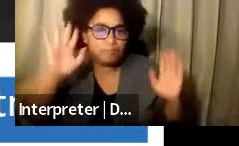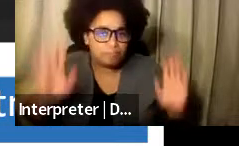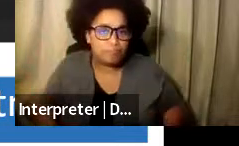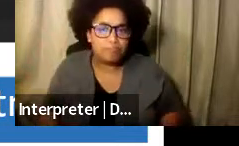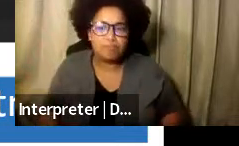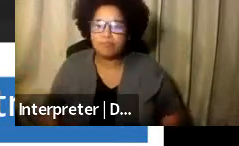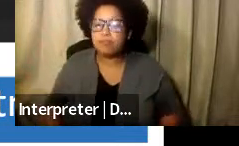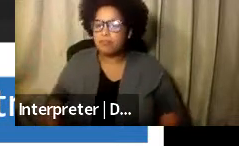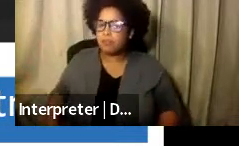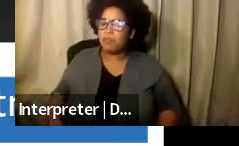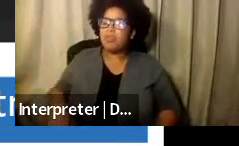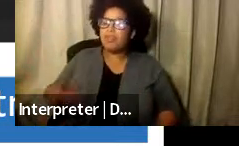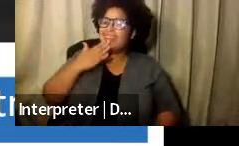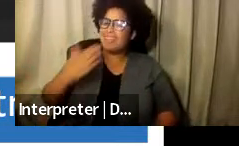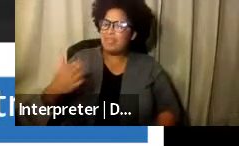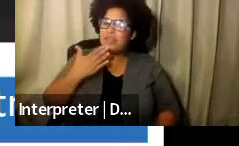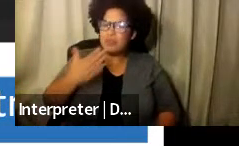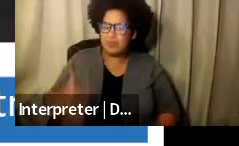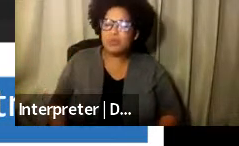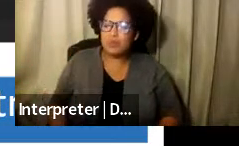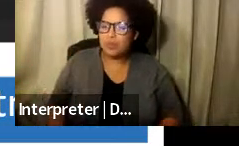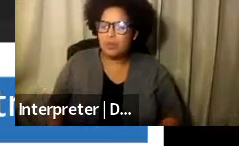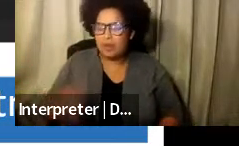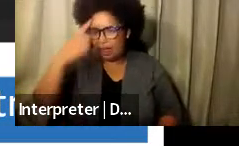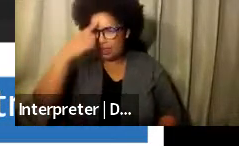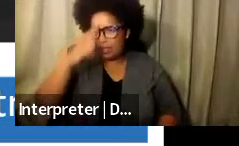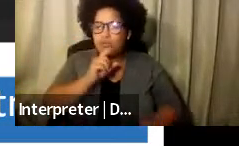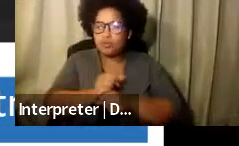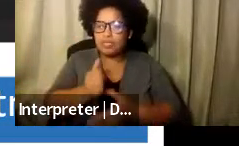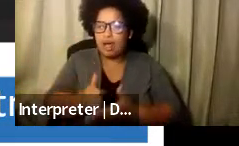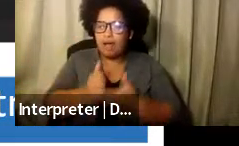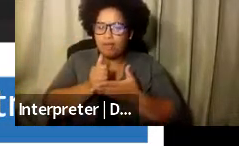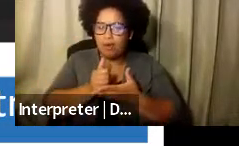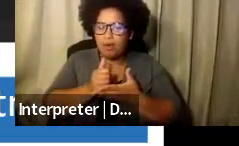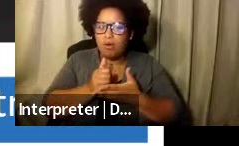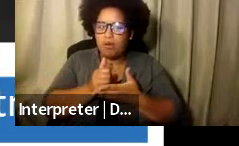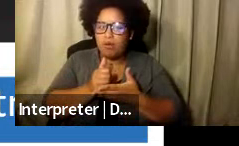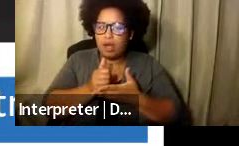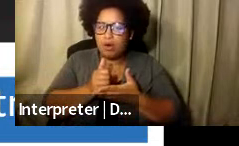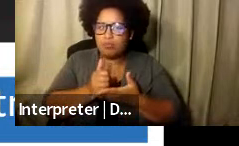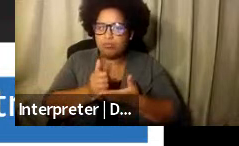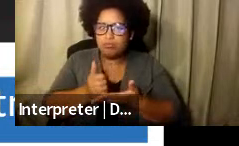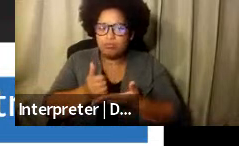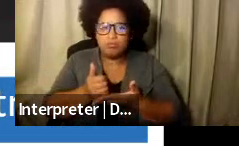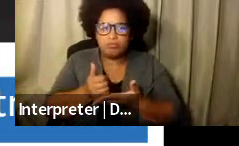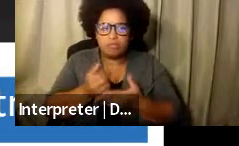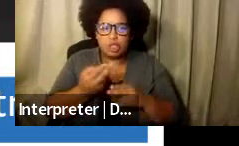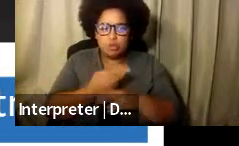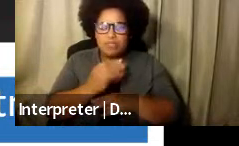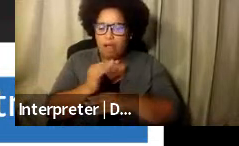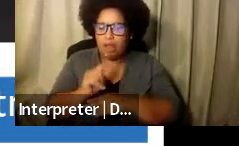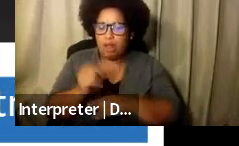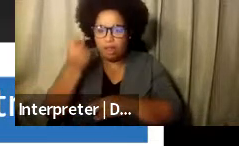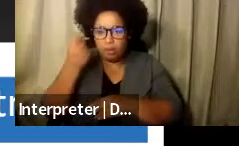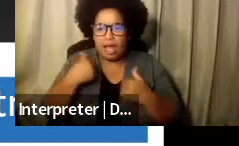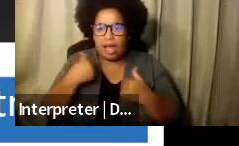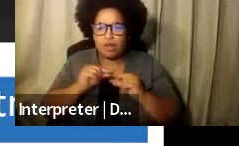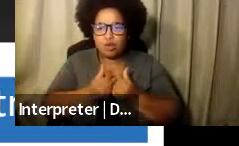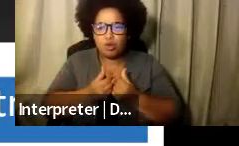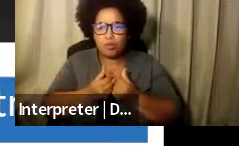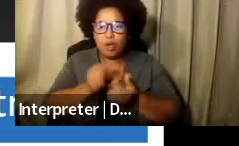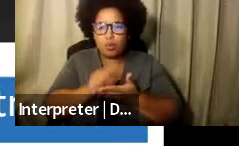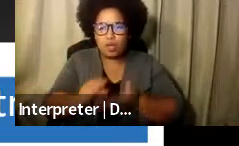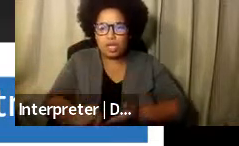So yeah, no, thank you for that. And I think that's very helpful and very practical. We do have a group that meets every